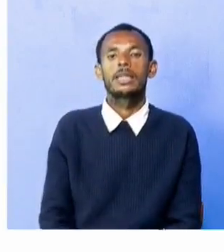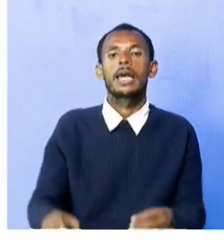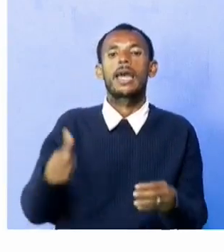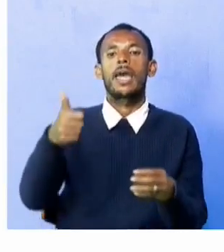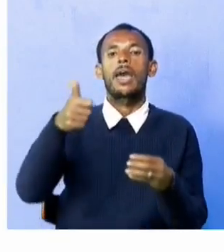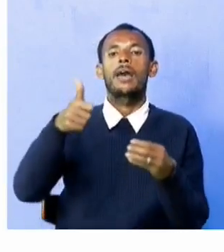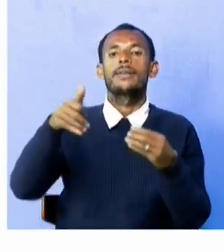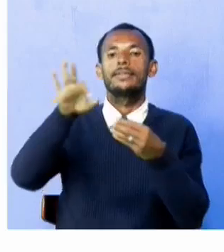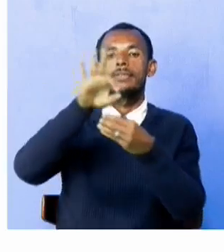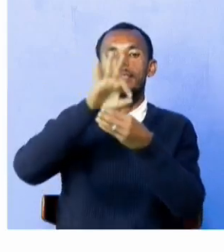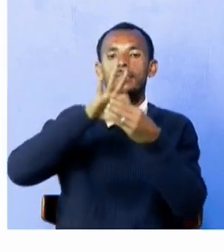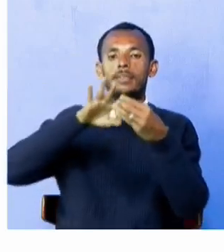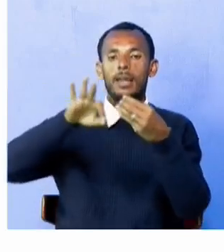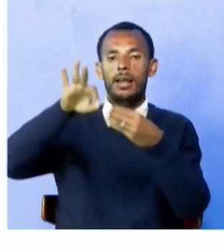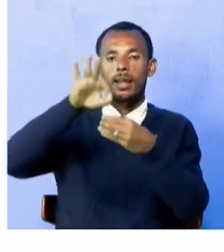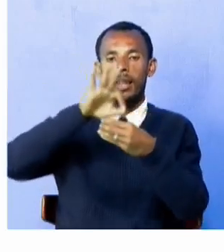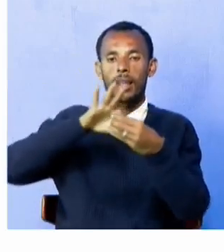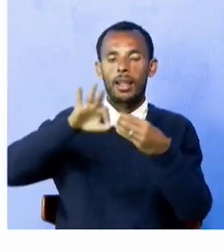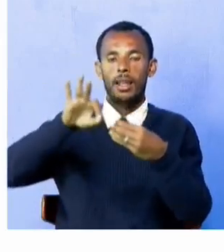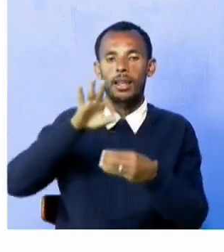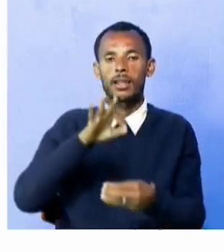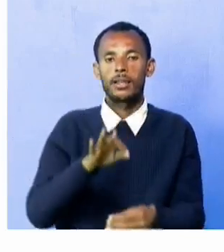circle